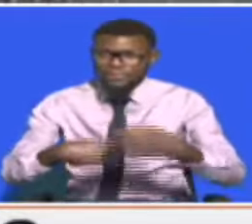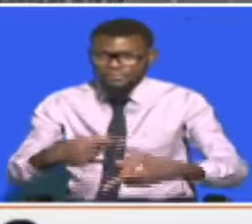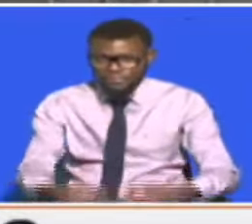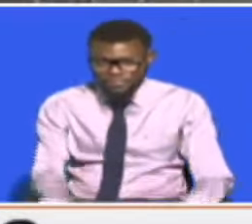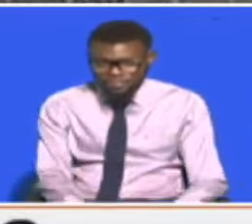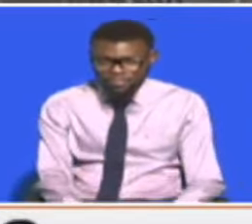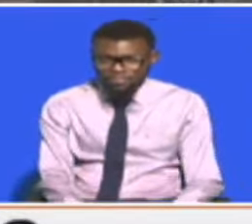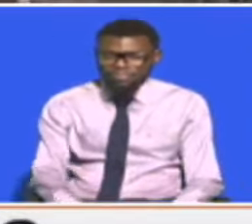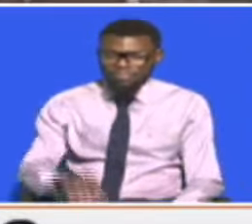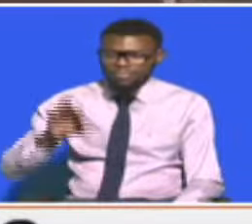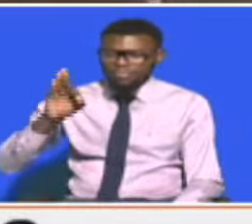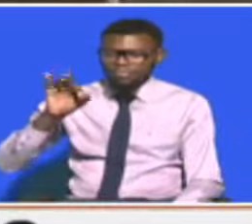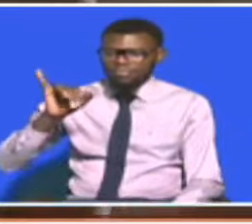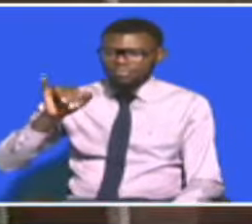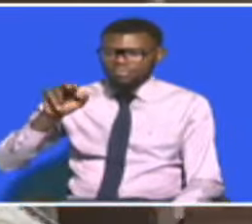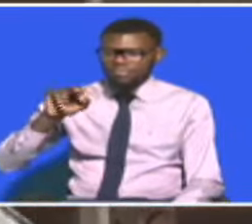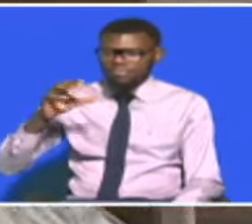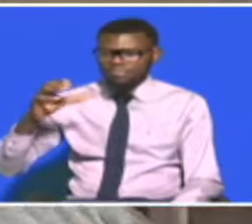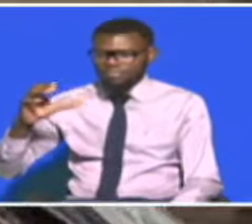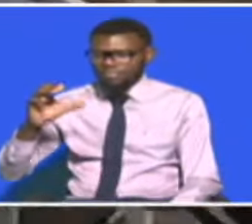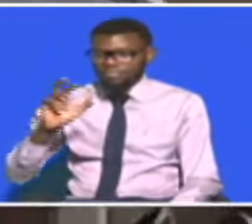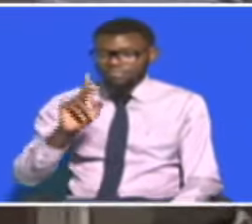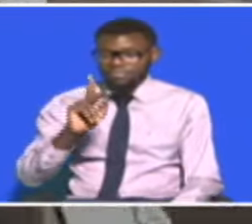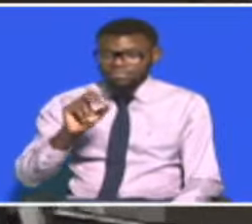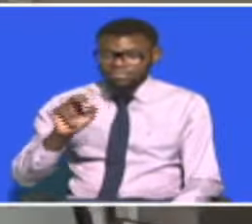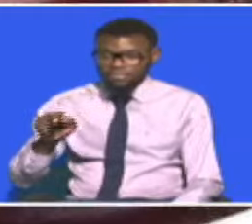hell. Finik Oluoch, KTN News.